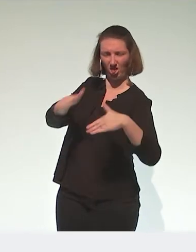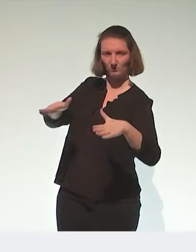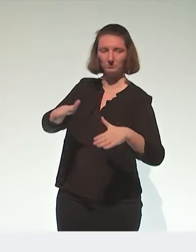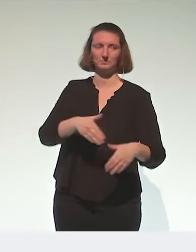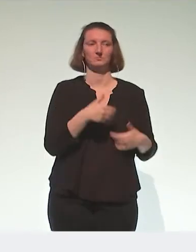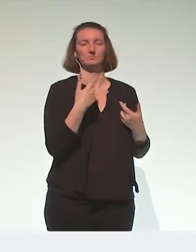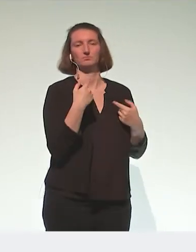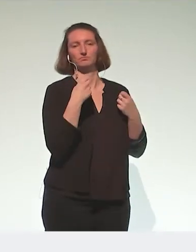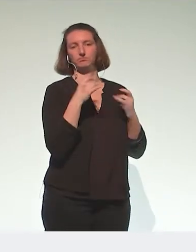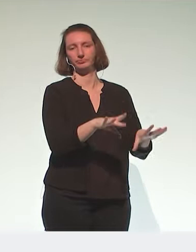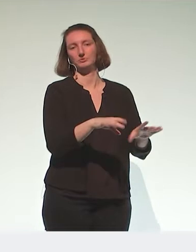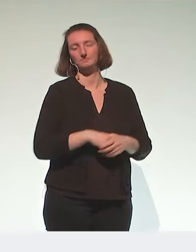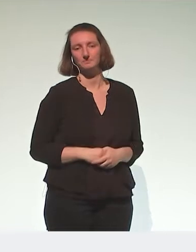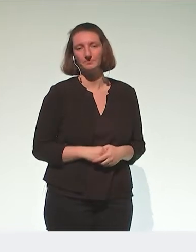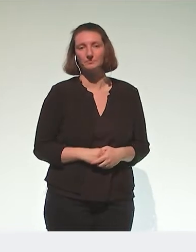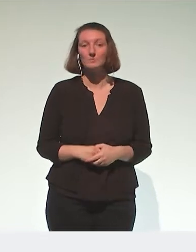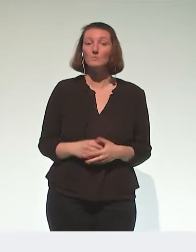of discrimination.